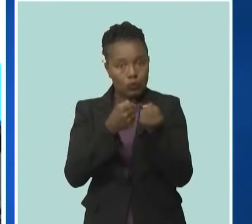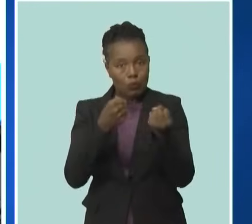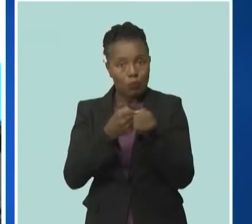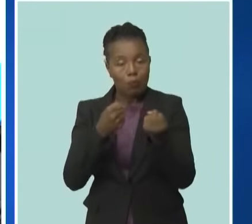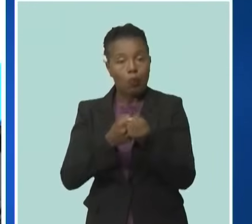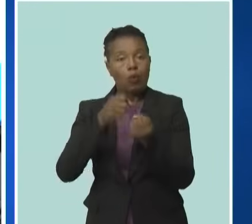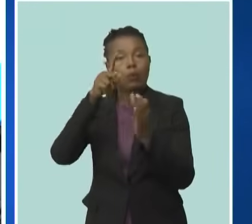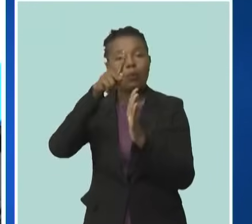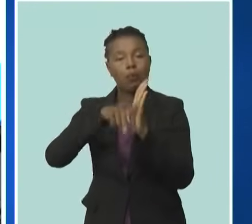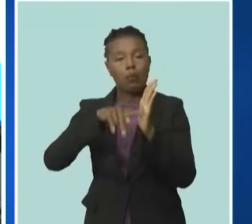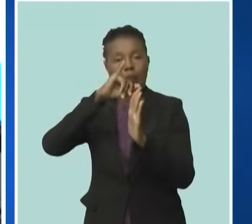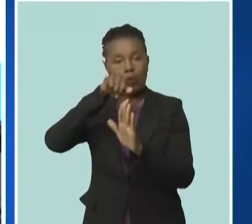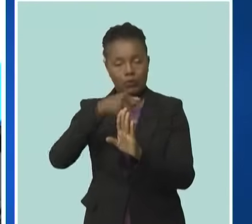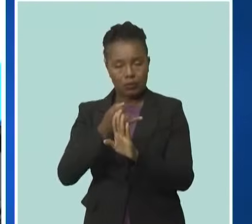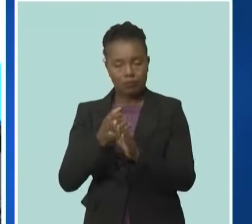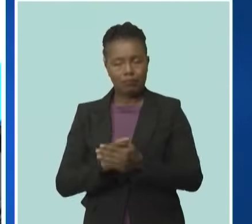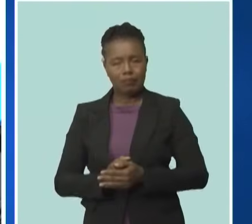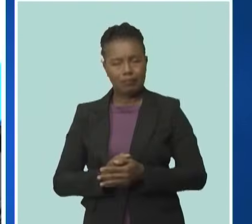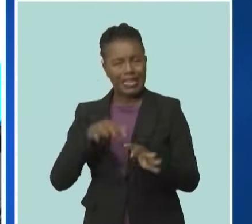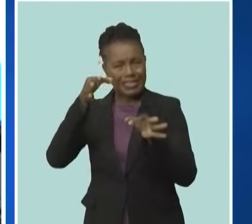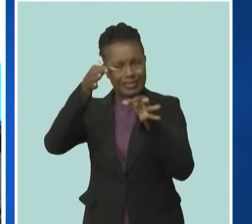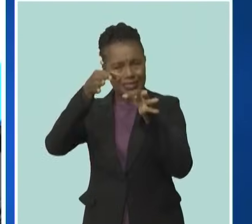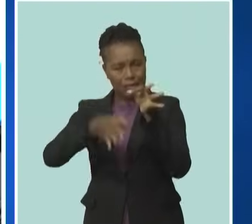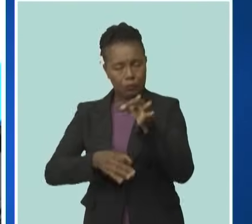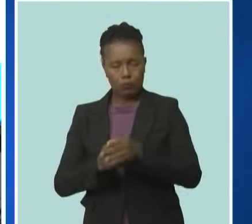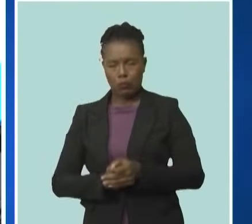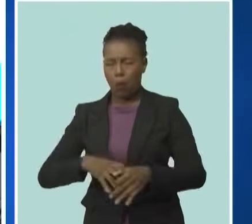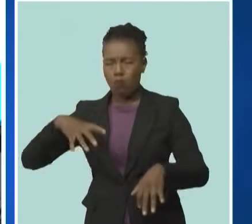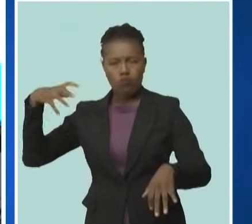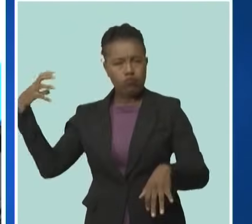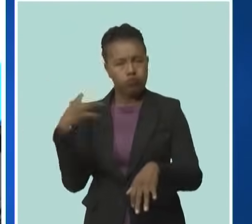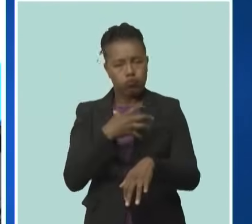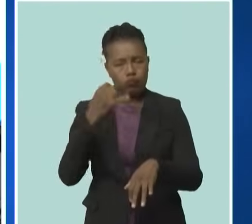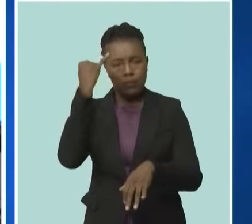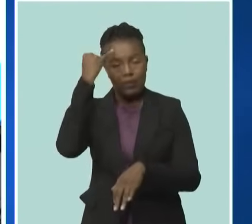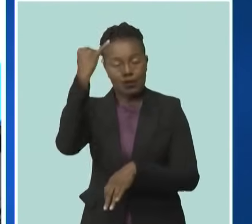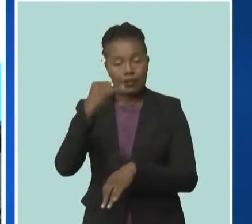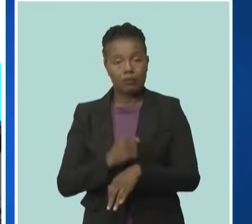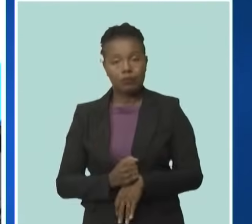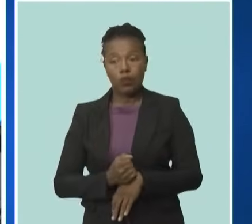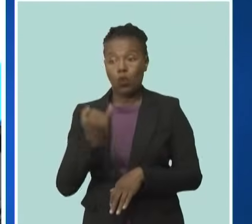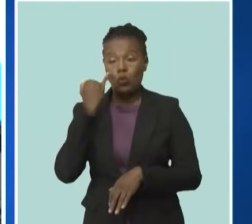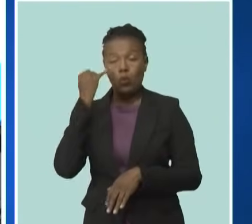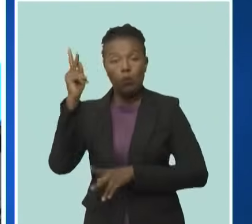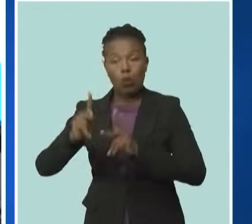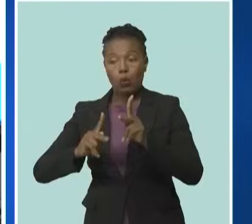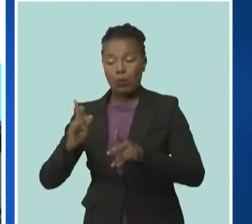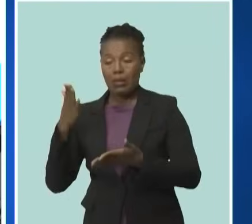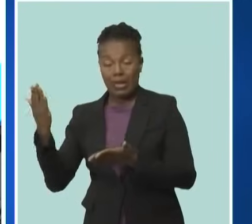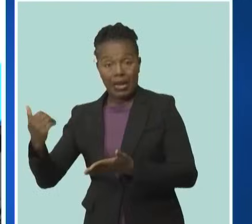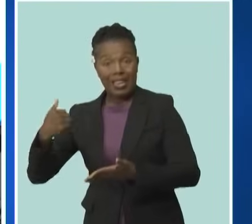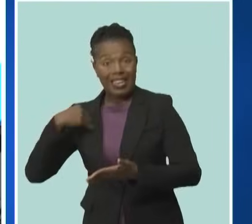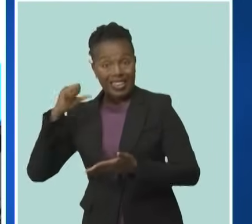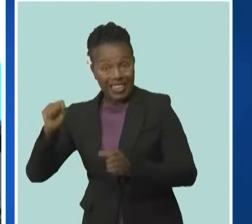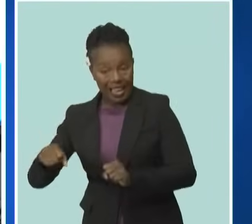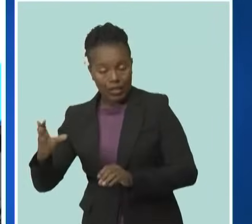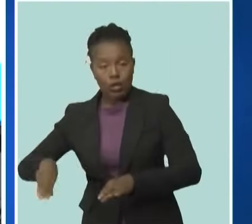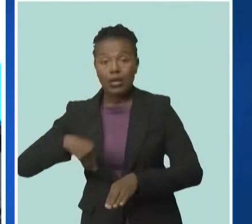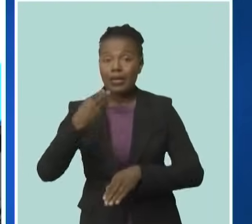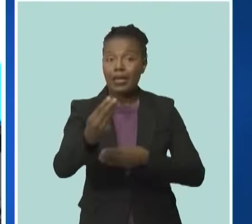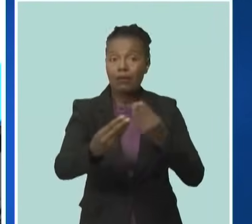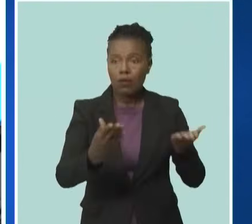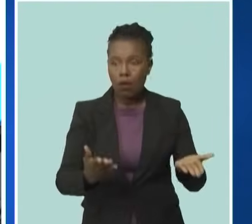based on a simple but powerful idea. When many people give what they can, we can achieve lasting, meaningful